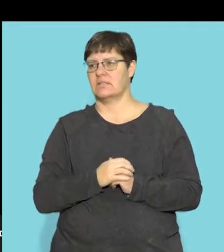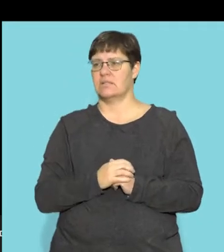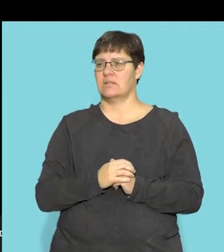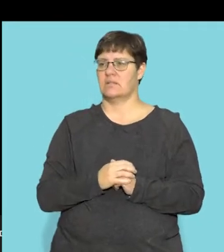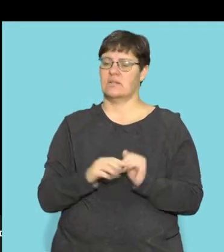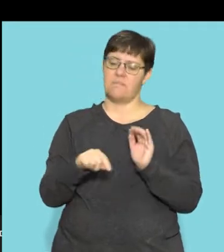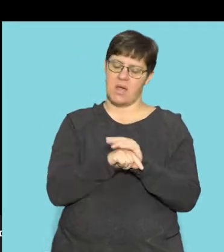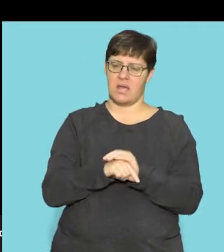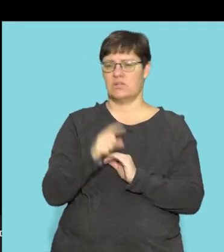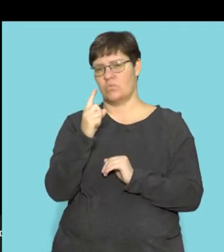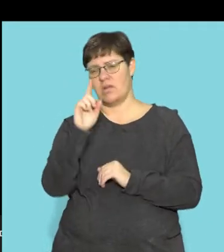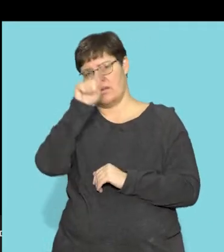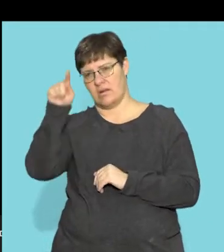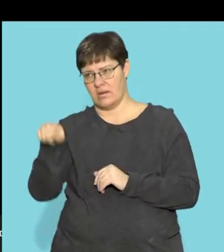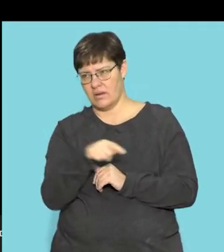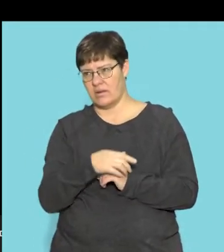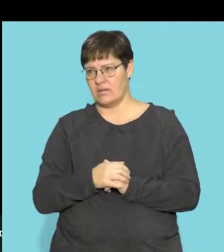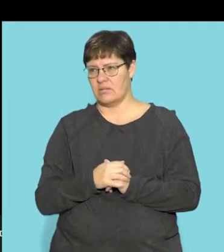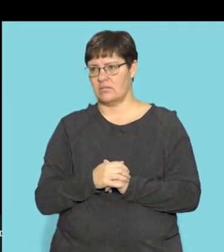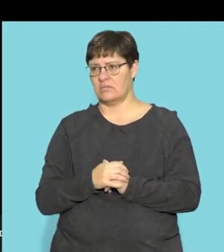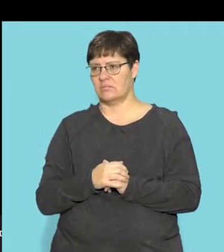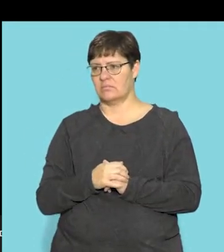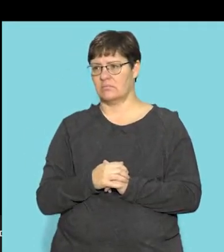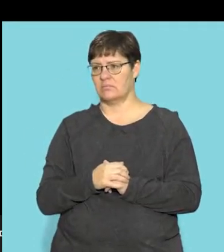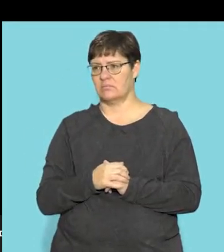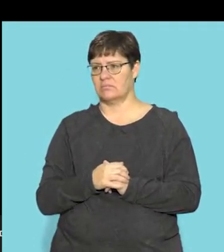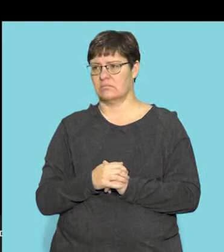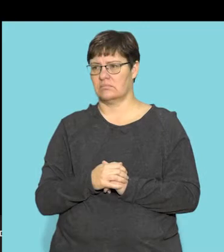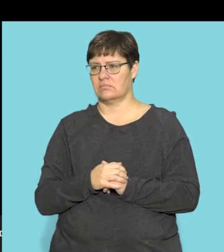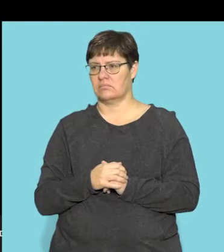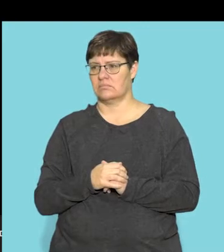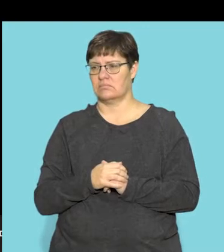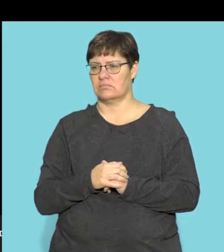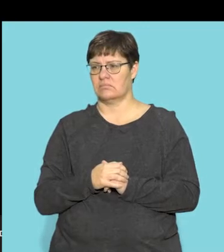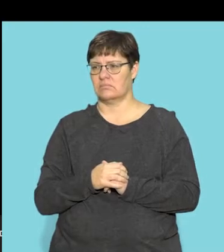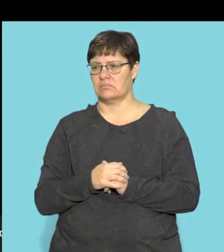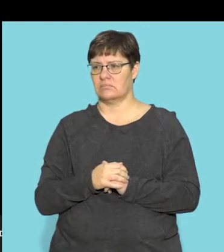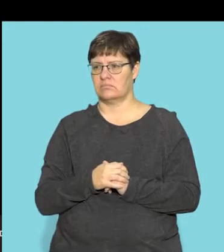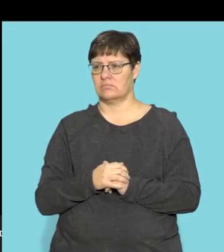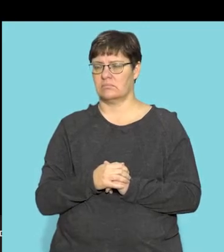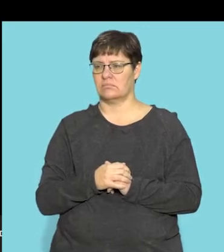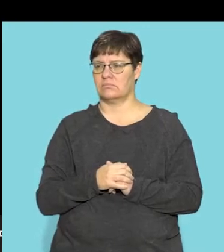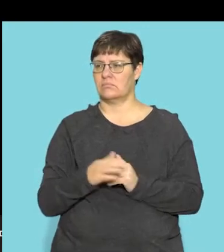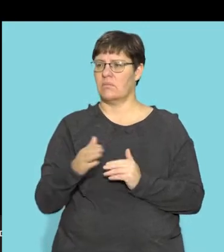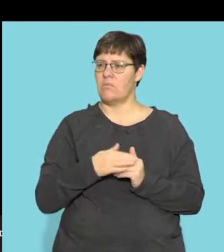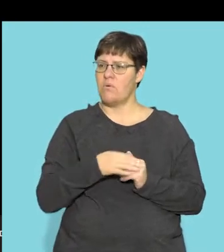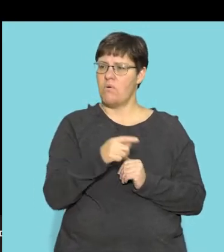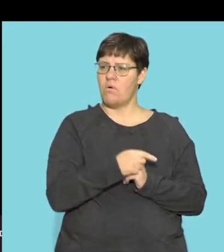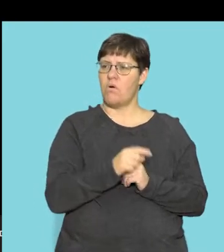minus 1. I close the bracket, all over another fraction,